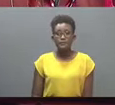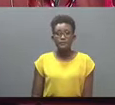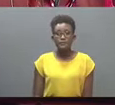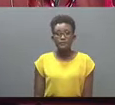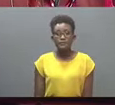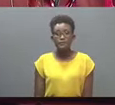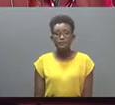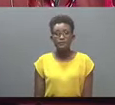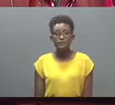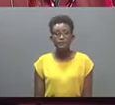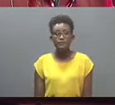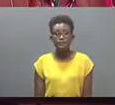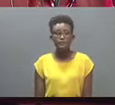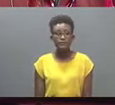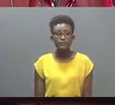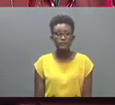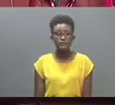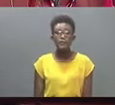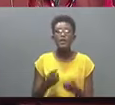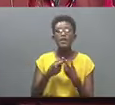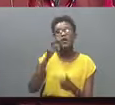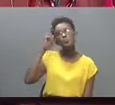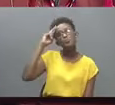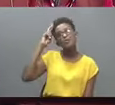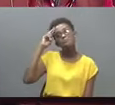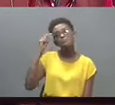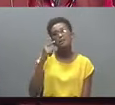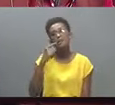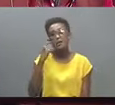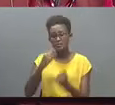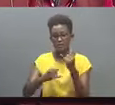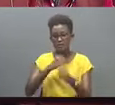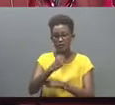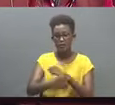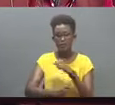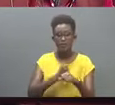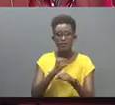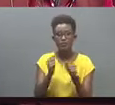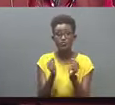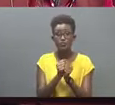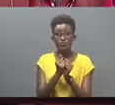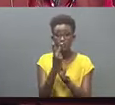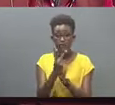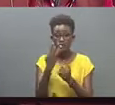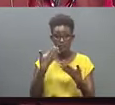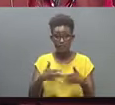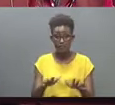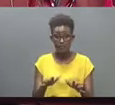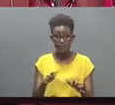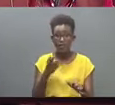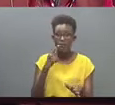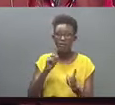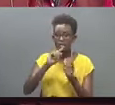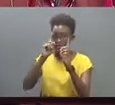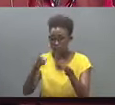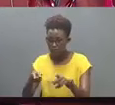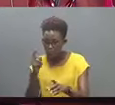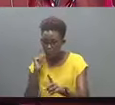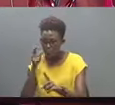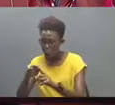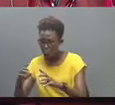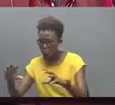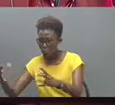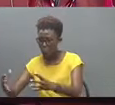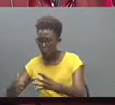kw'ikiremwa muntu. I remember 12 years ago. Ndibuka mu myaka 12 itambutse. I went to a community. Nagiye mu